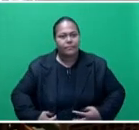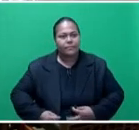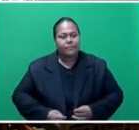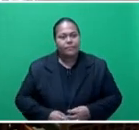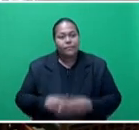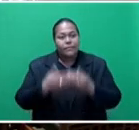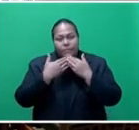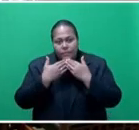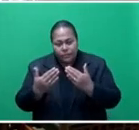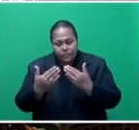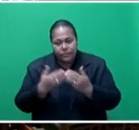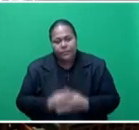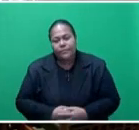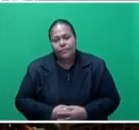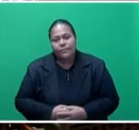I thank the Honourable